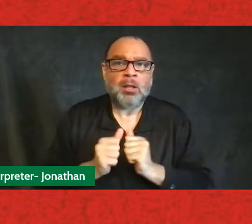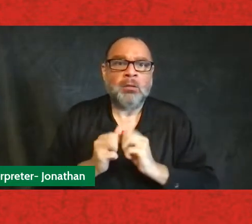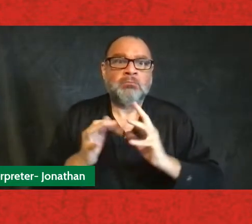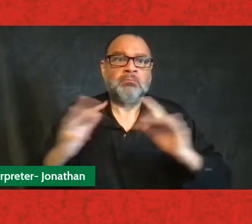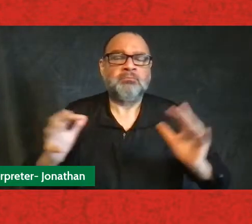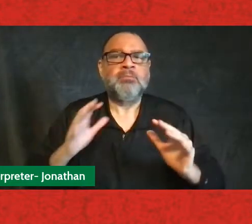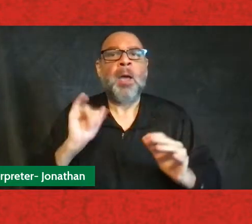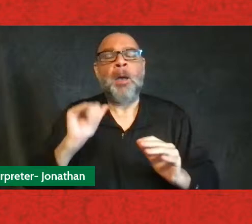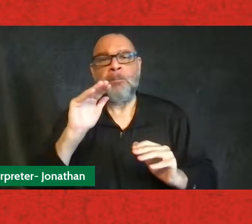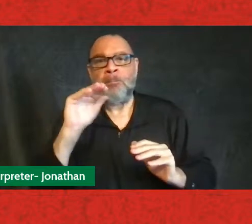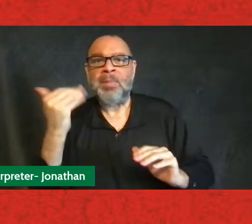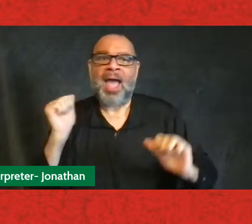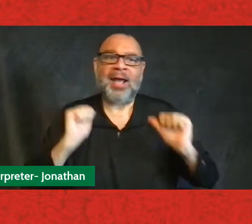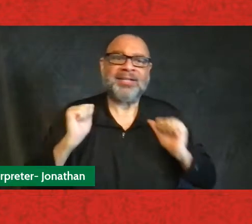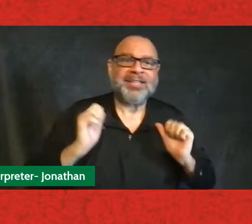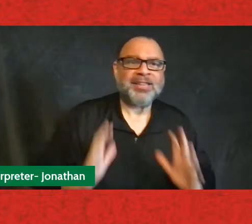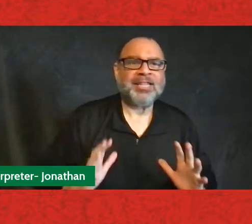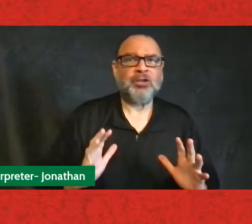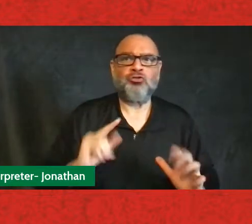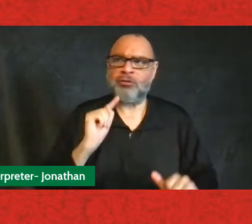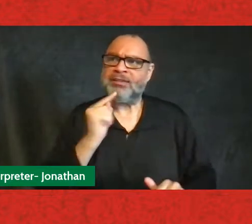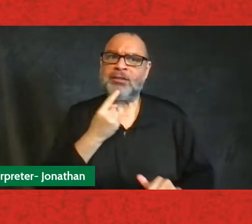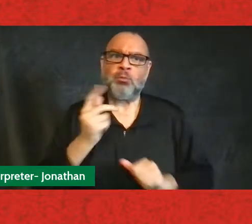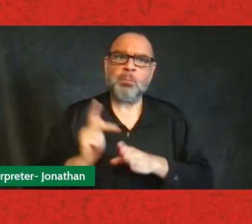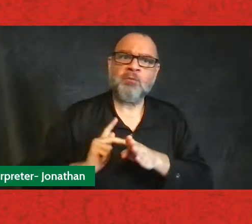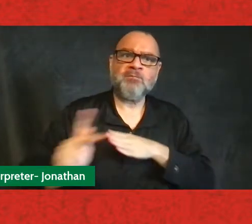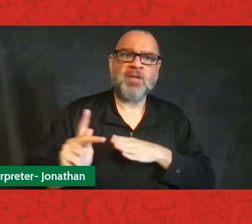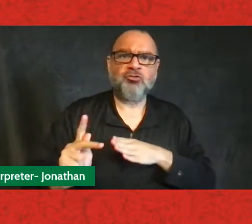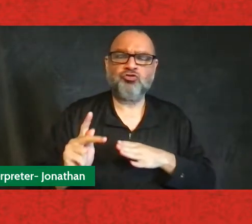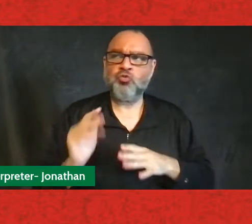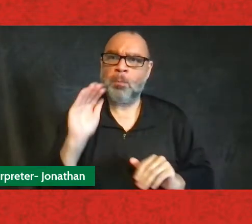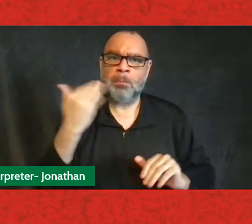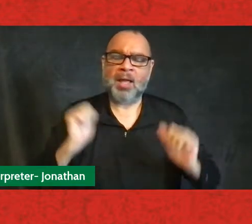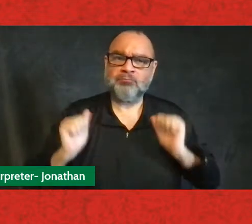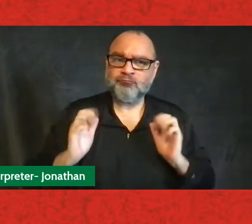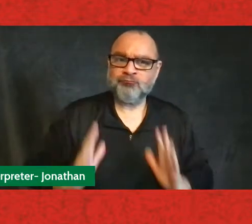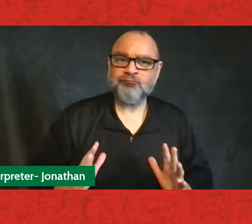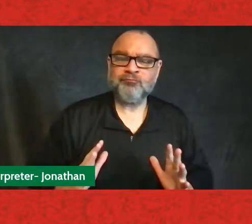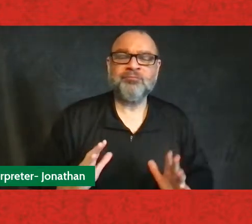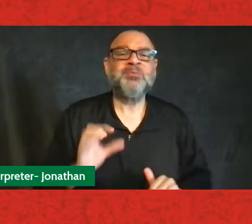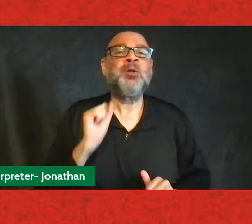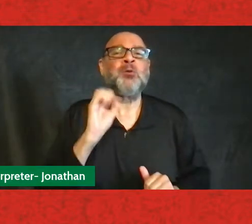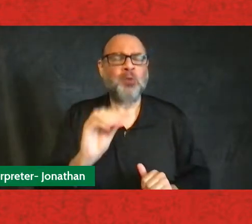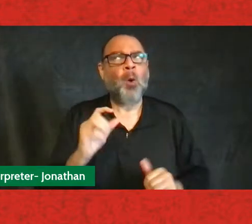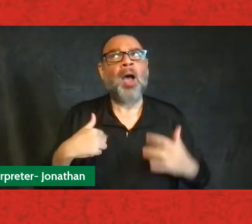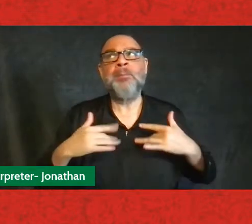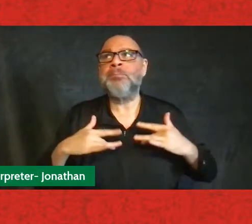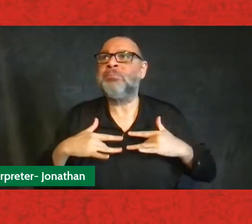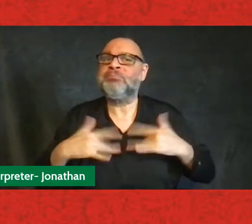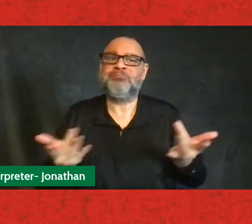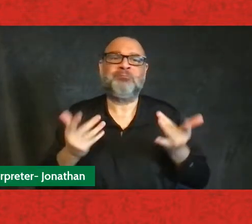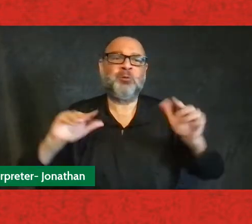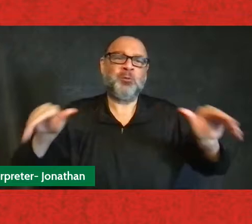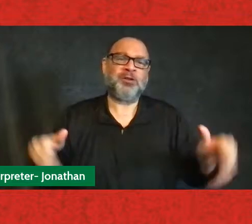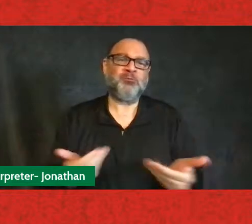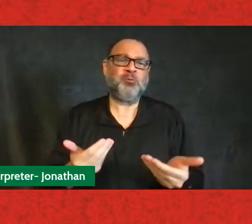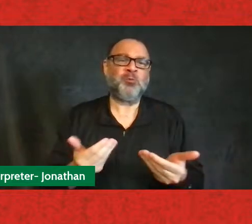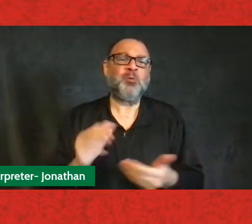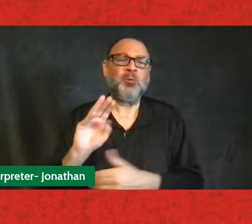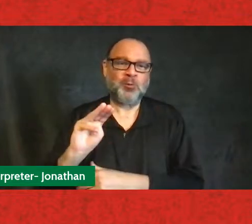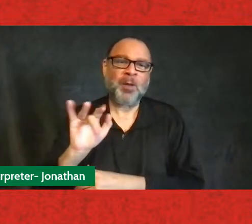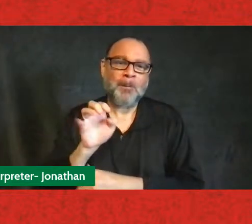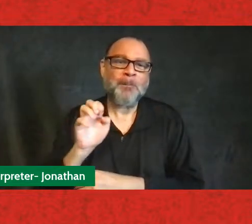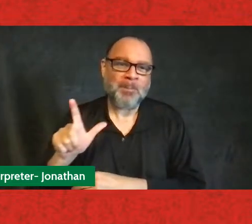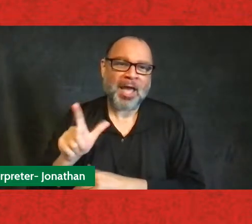performers, serious Black performers taken seriously. So I am pleased to introduce Michael, who is